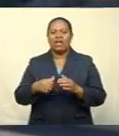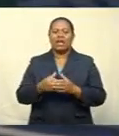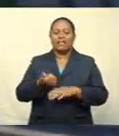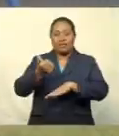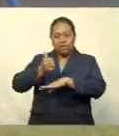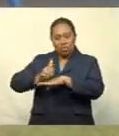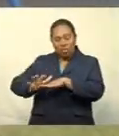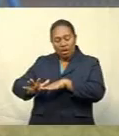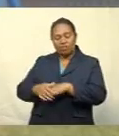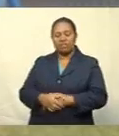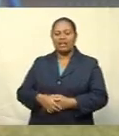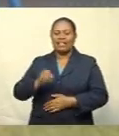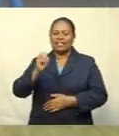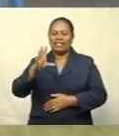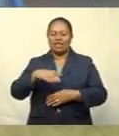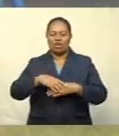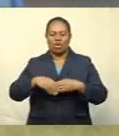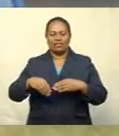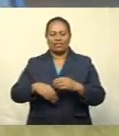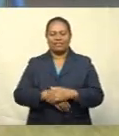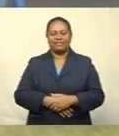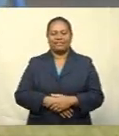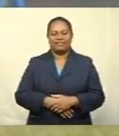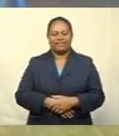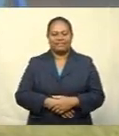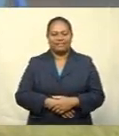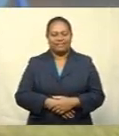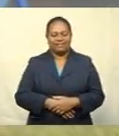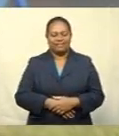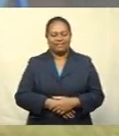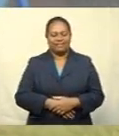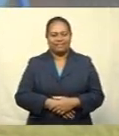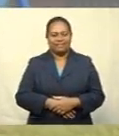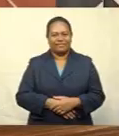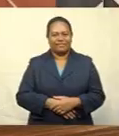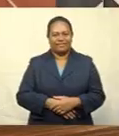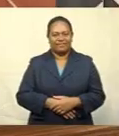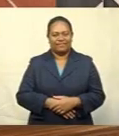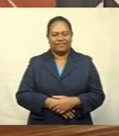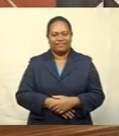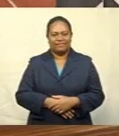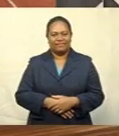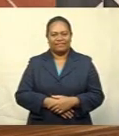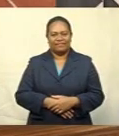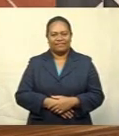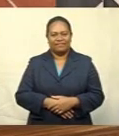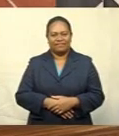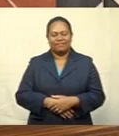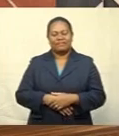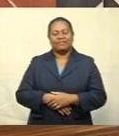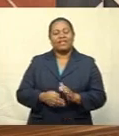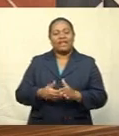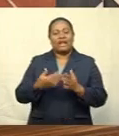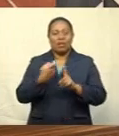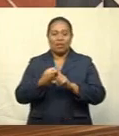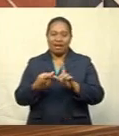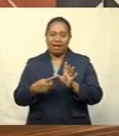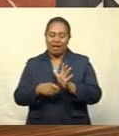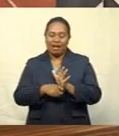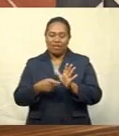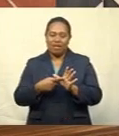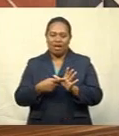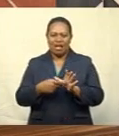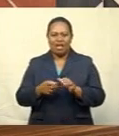grass embankment is $10. Karalaini Tavi, FBC Sports. Karalaini Tavi joins us live now